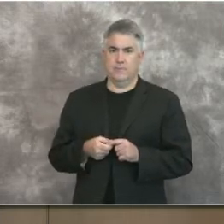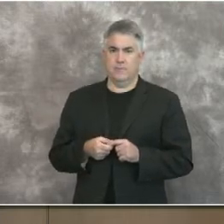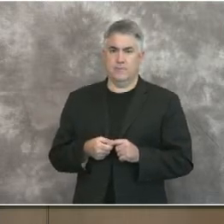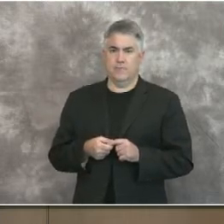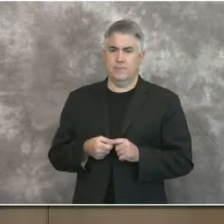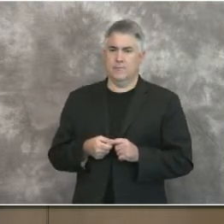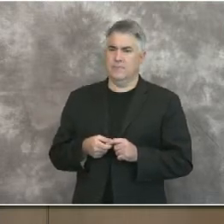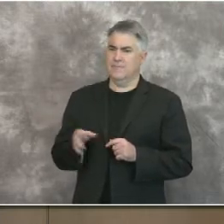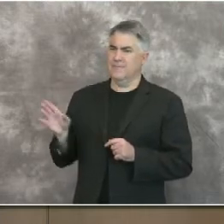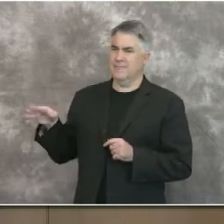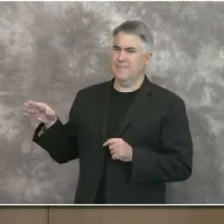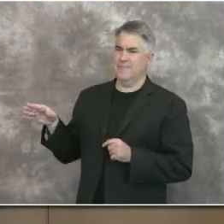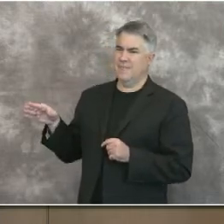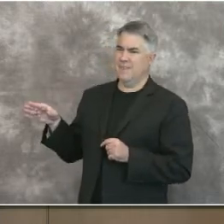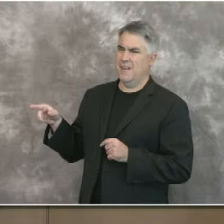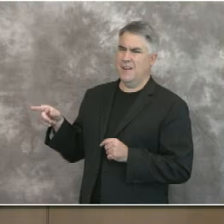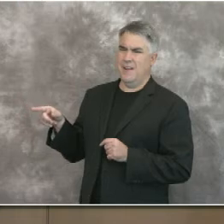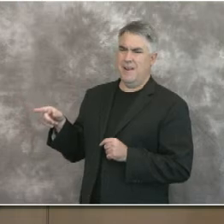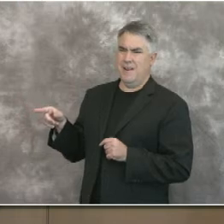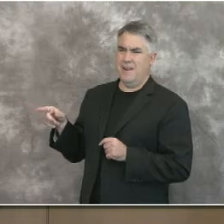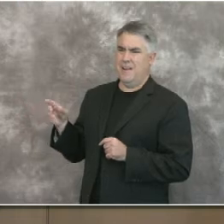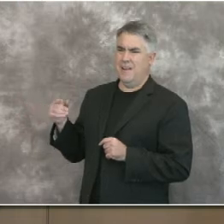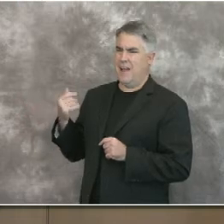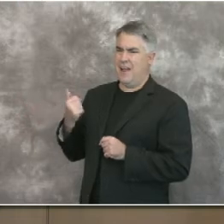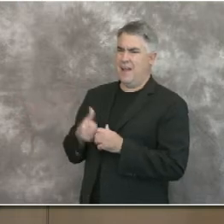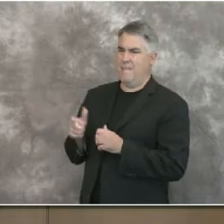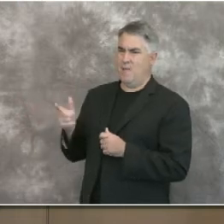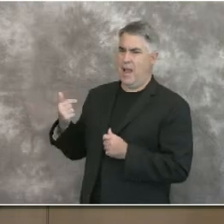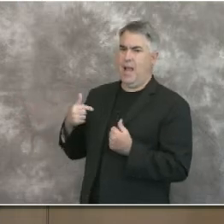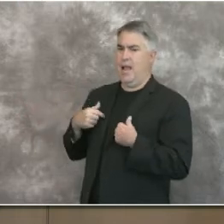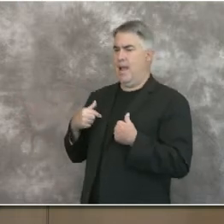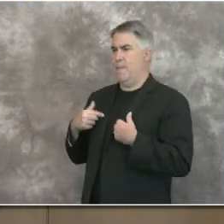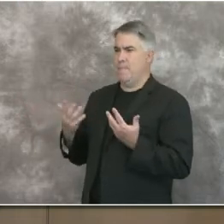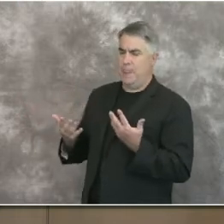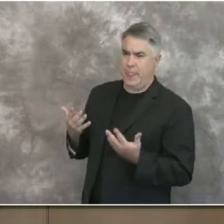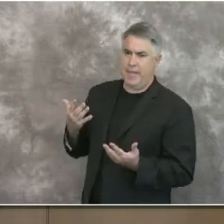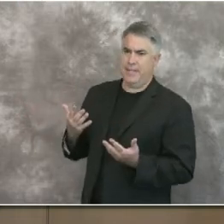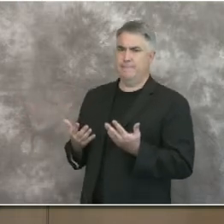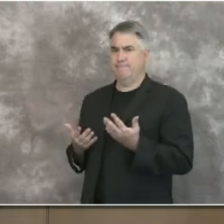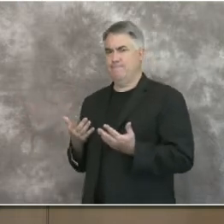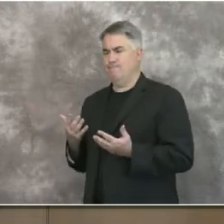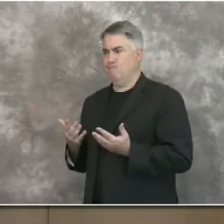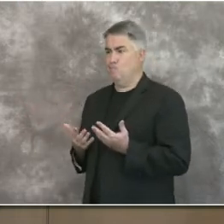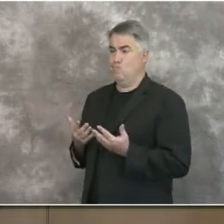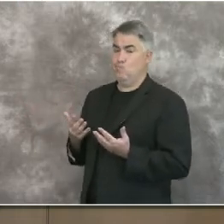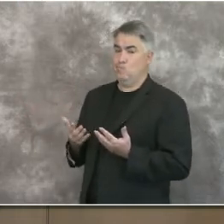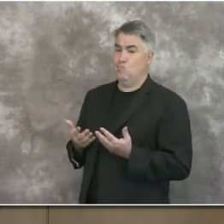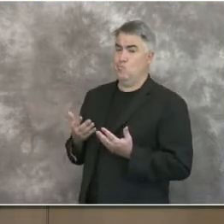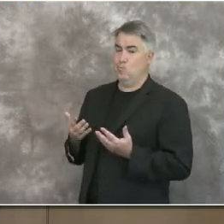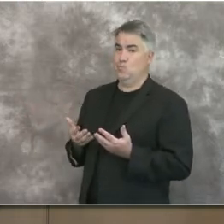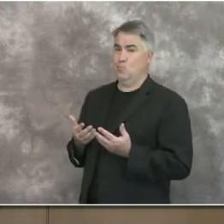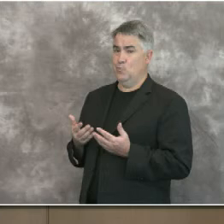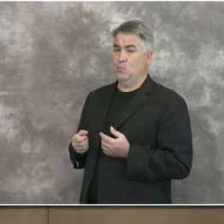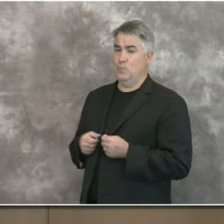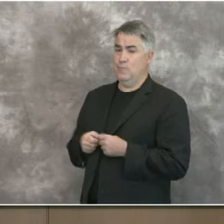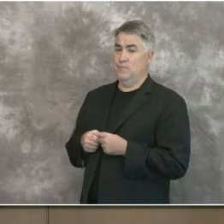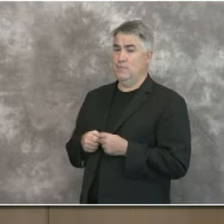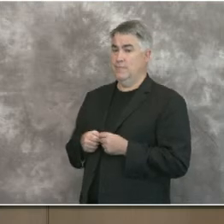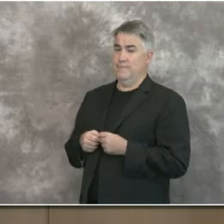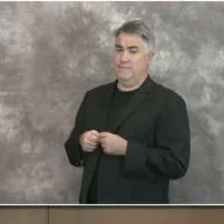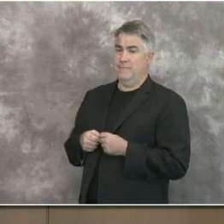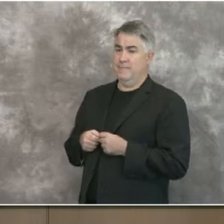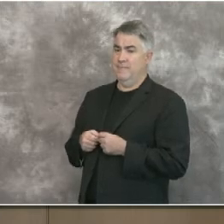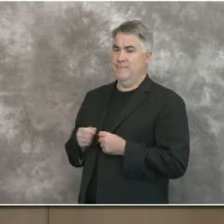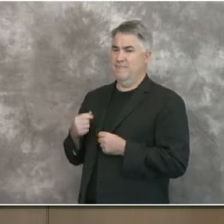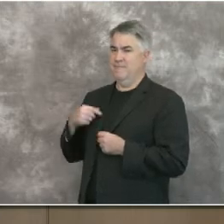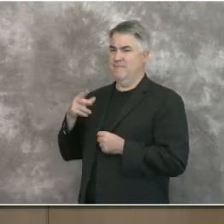Hey there, everyone. I was lucky enough to listen to the presentation